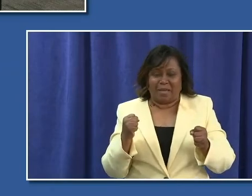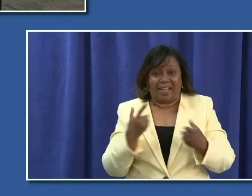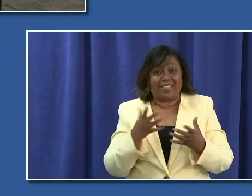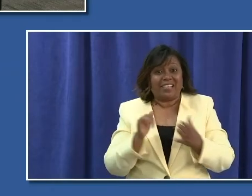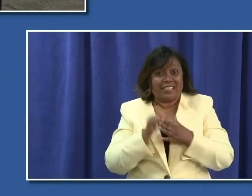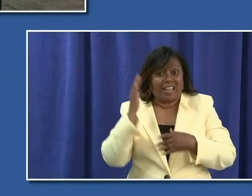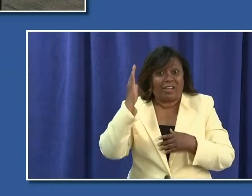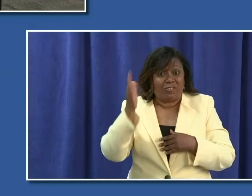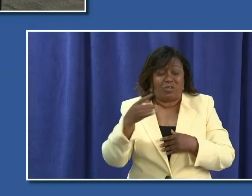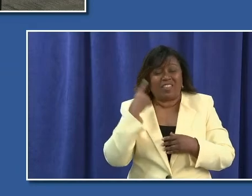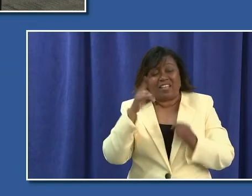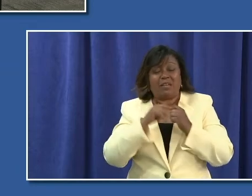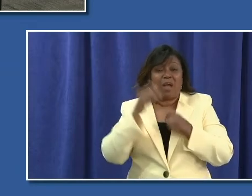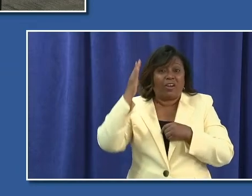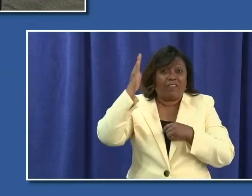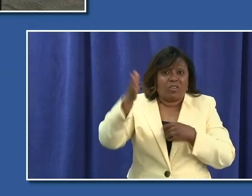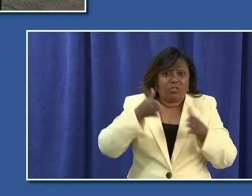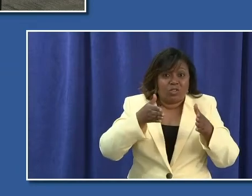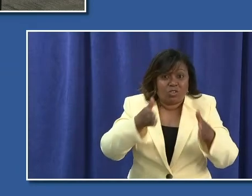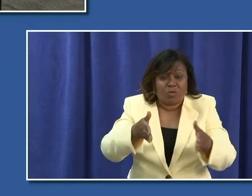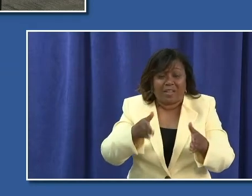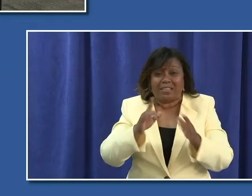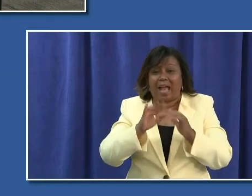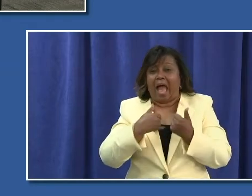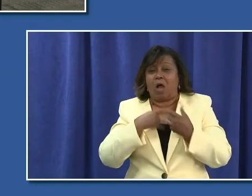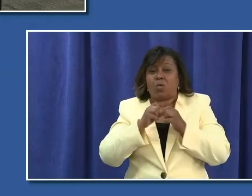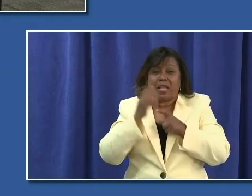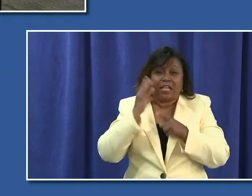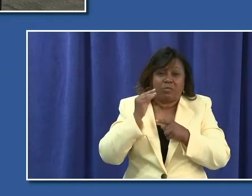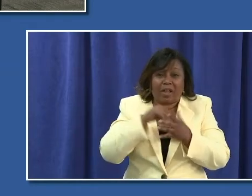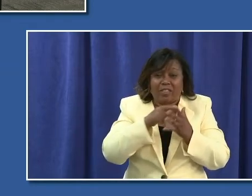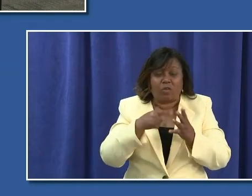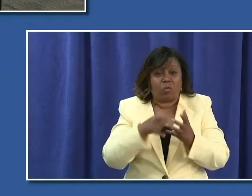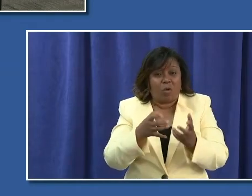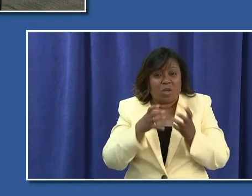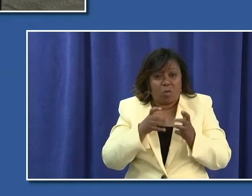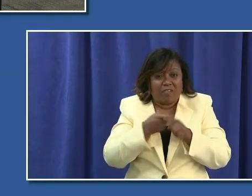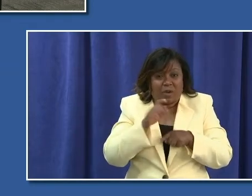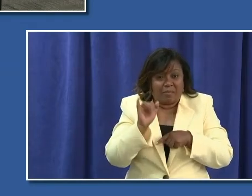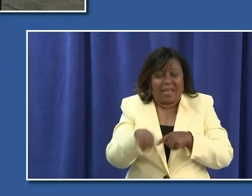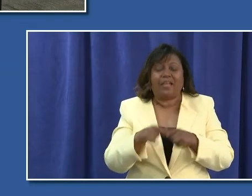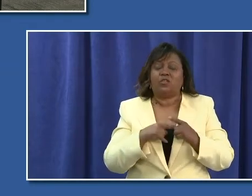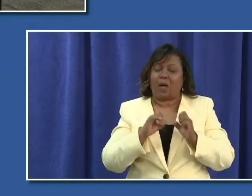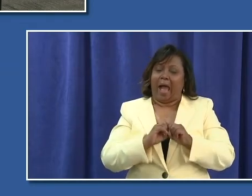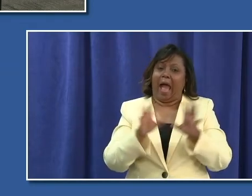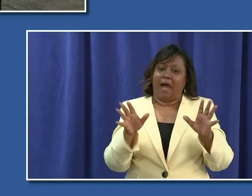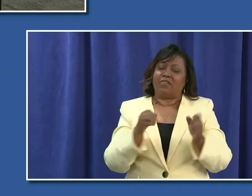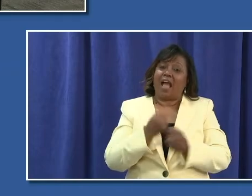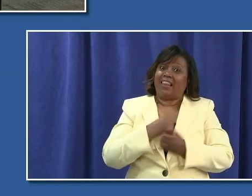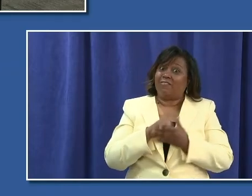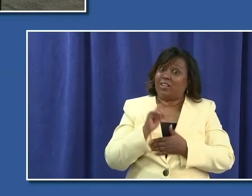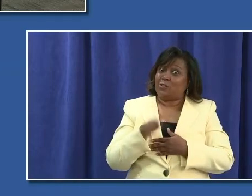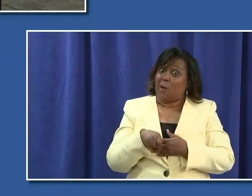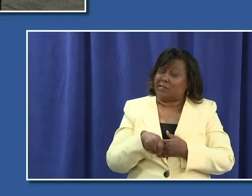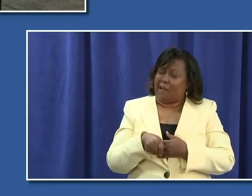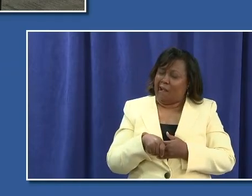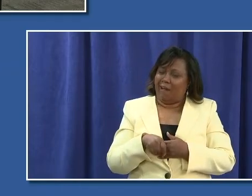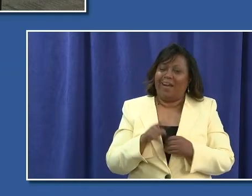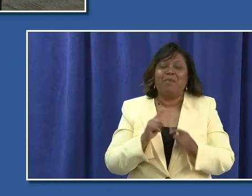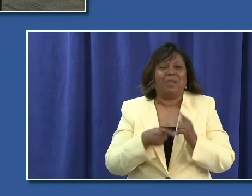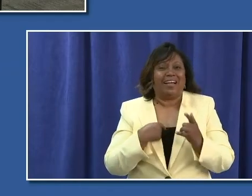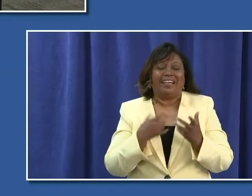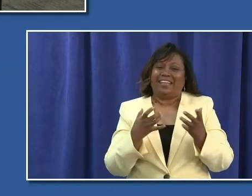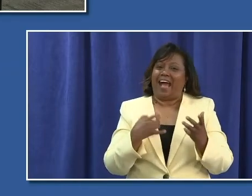things in the future, thinking about our future streets and how we'll experience those and what we want out of them. So I obviously love this question, because,